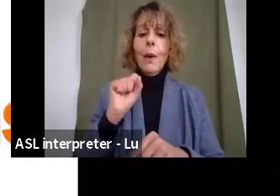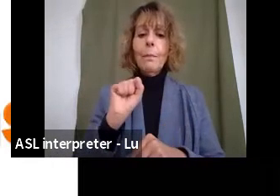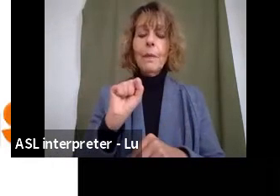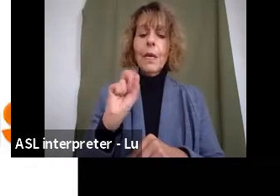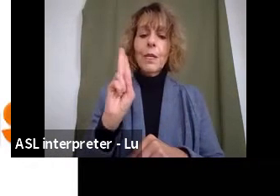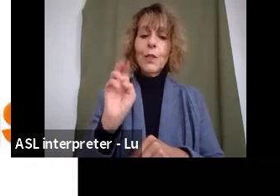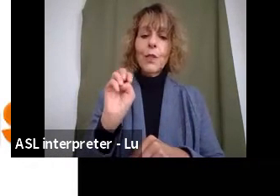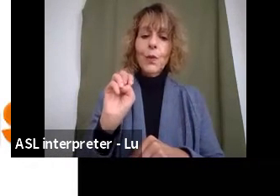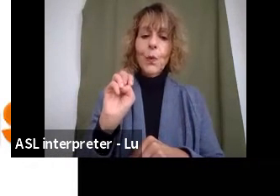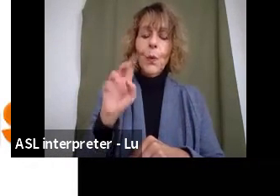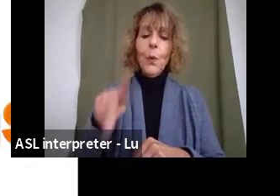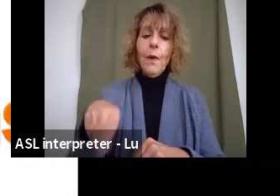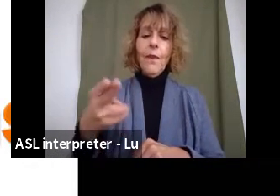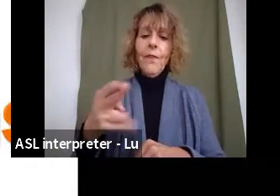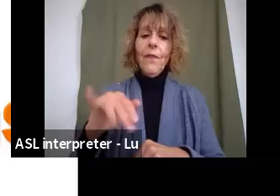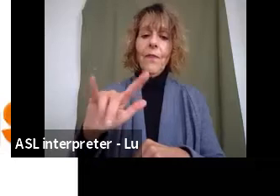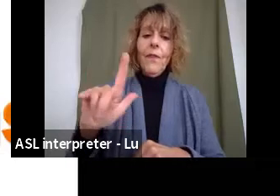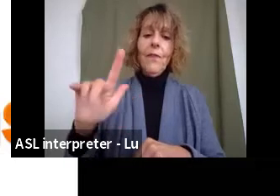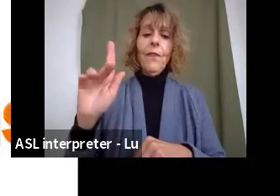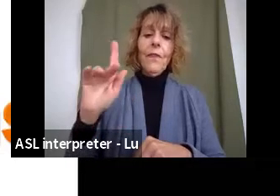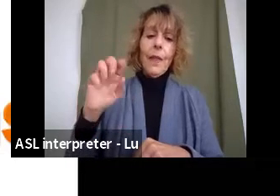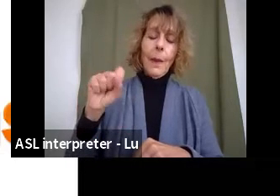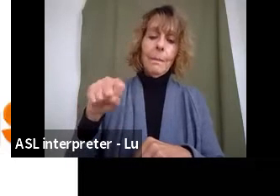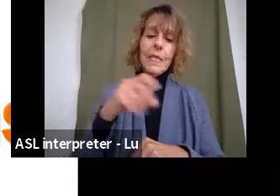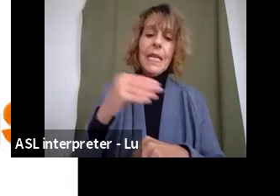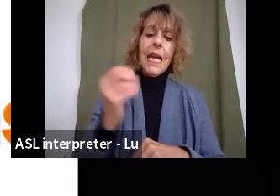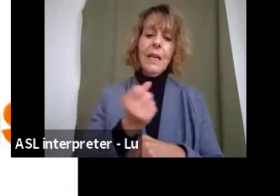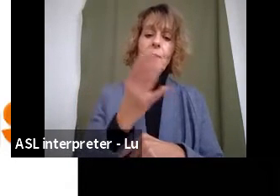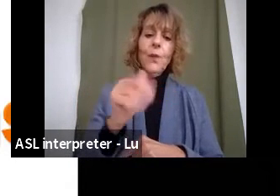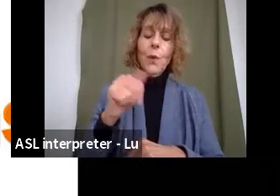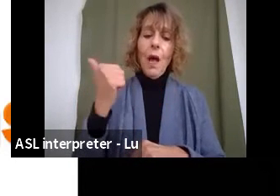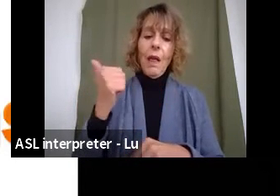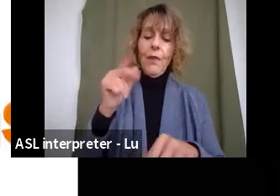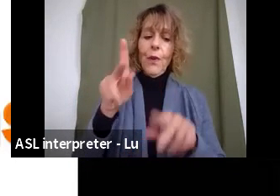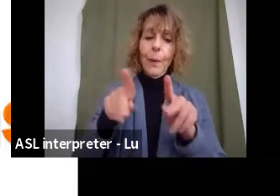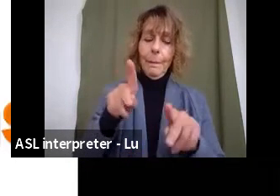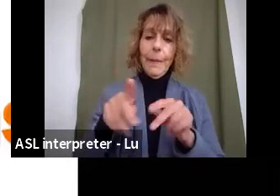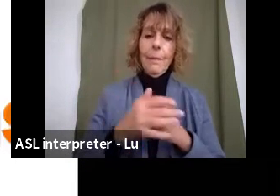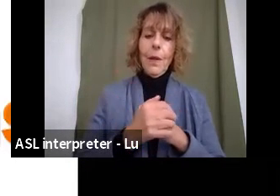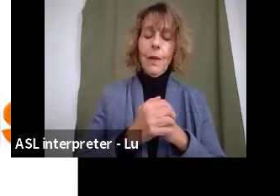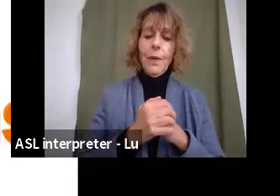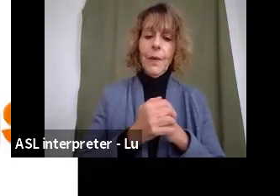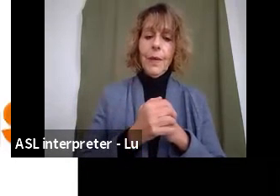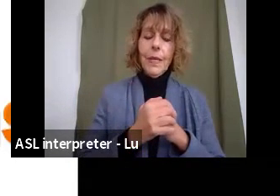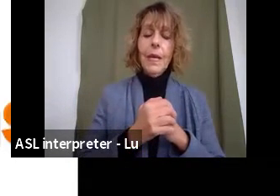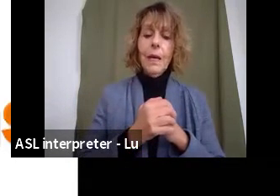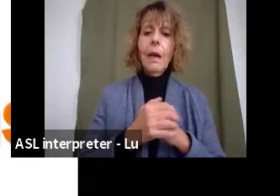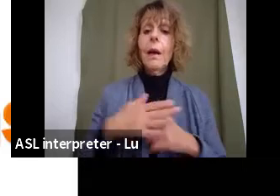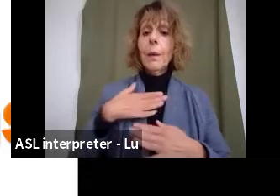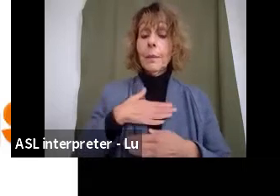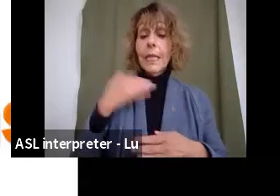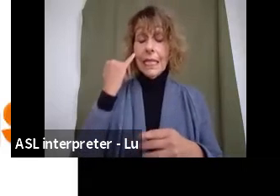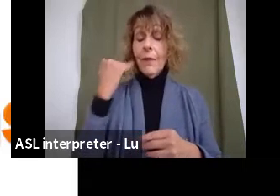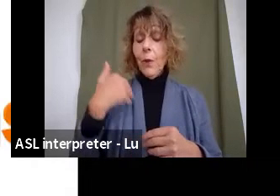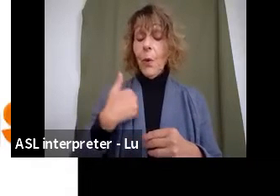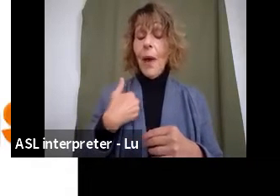Phillips and a few others. So I'm going to go down and use the Q&A feature for your questions.